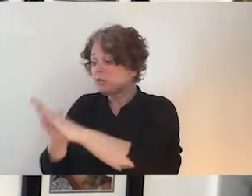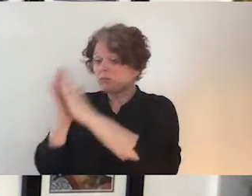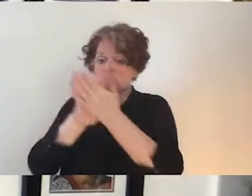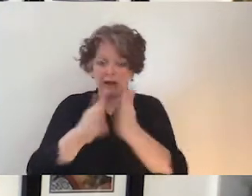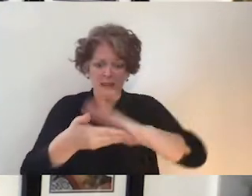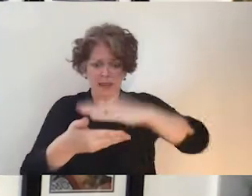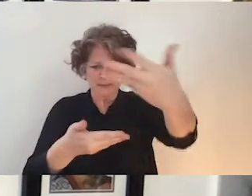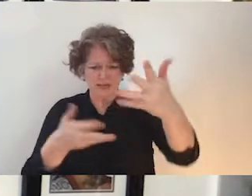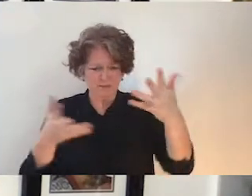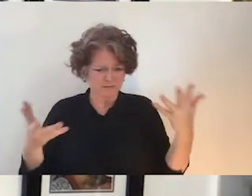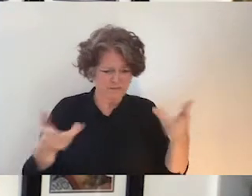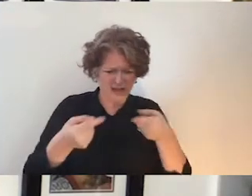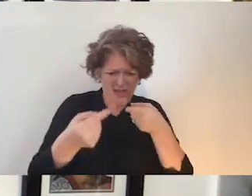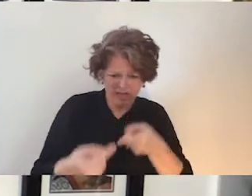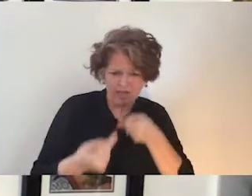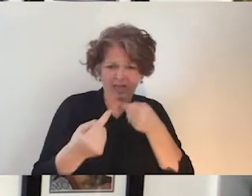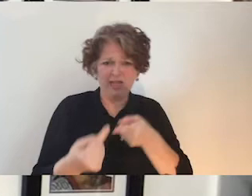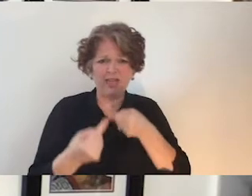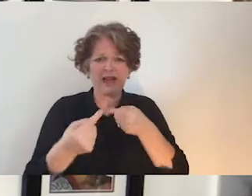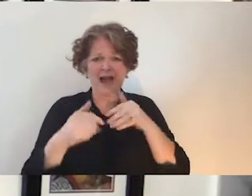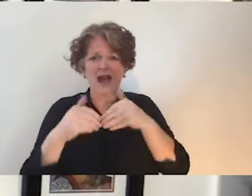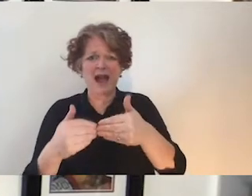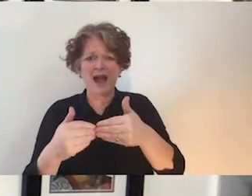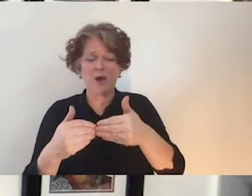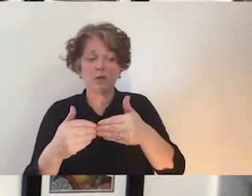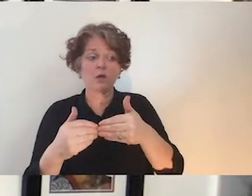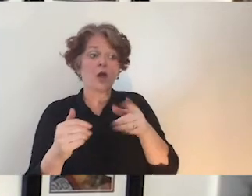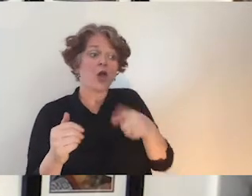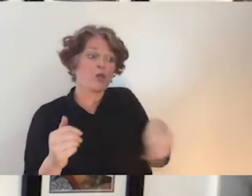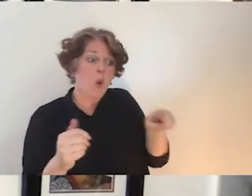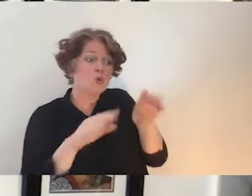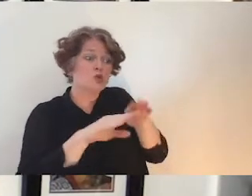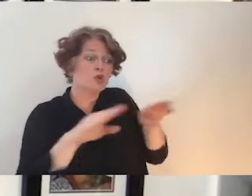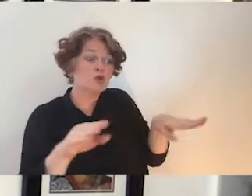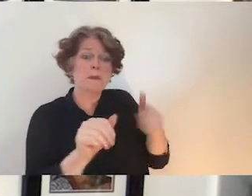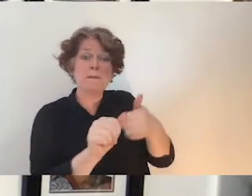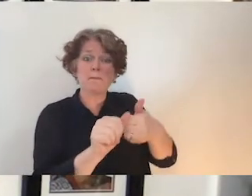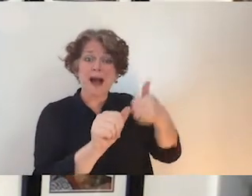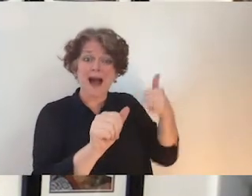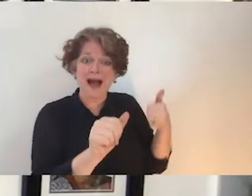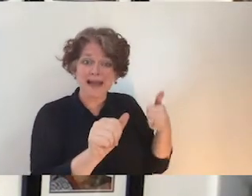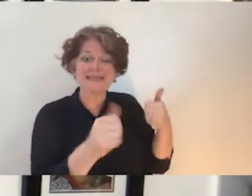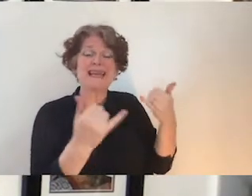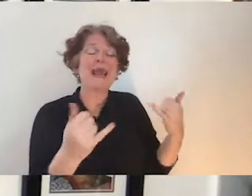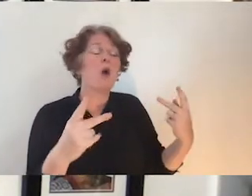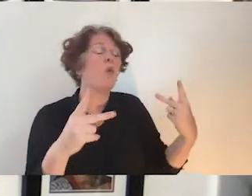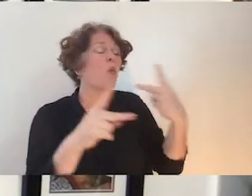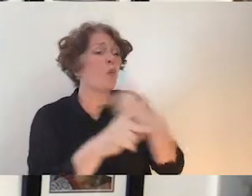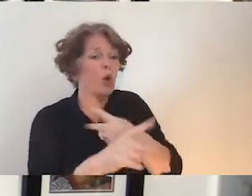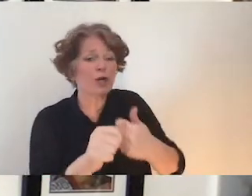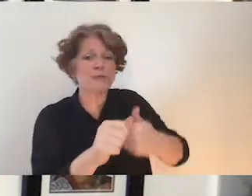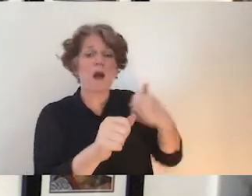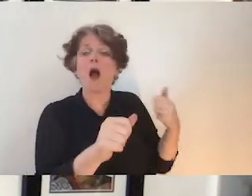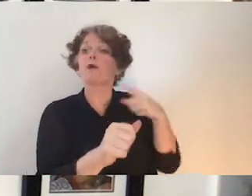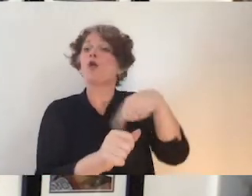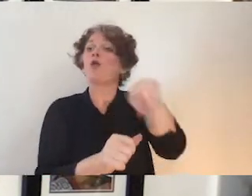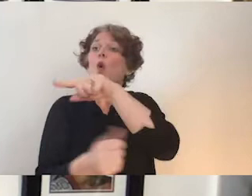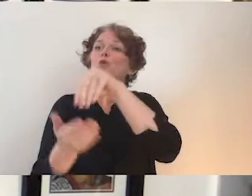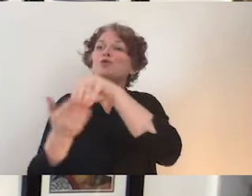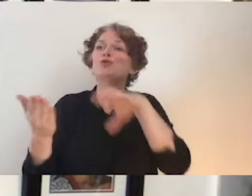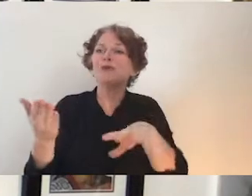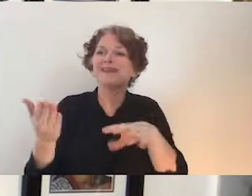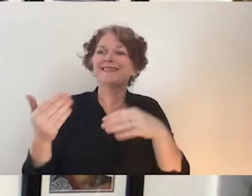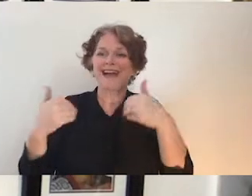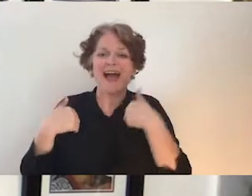in-person classrooms into online learning. And those children who are already behind are falling further and further behind